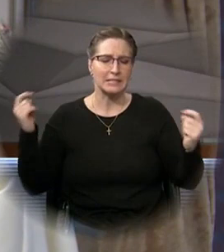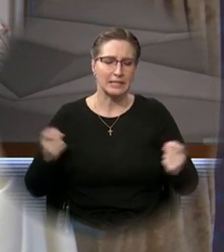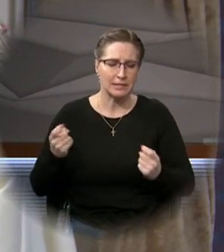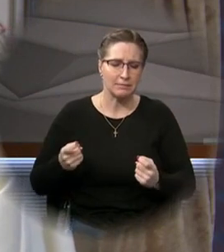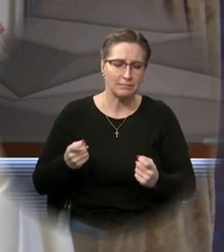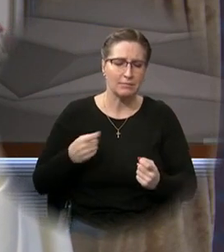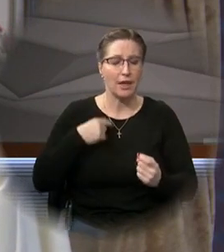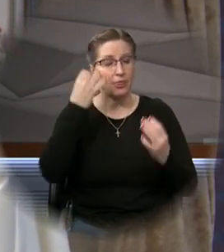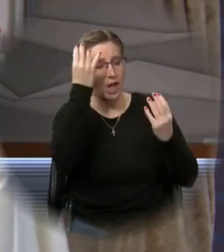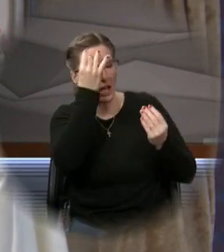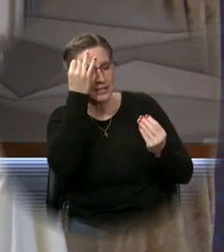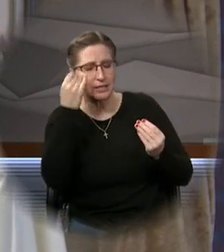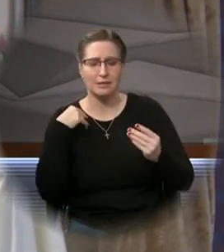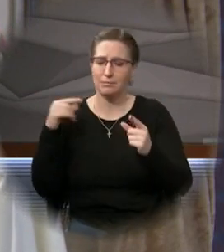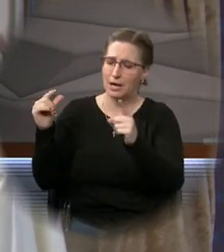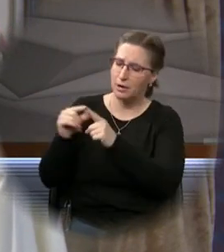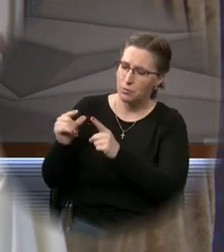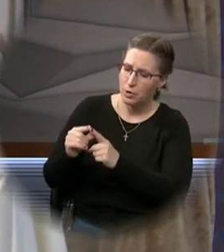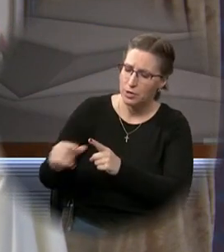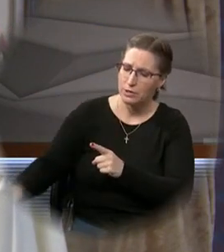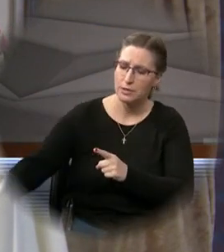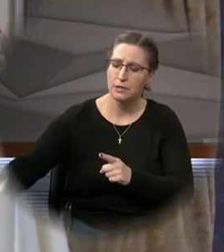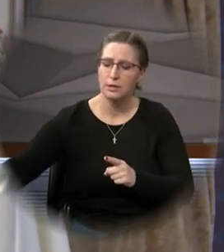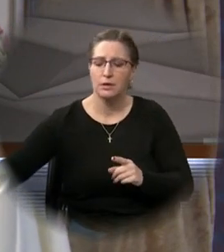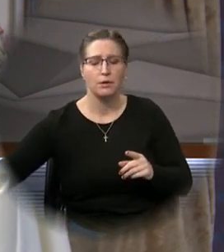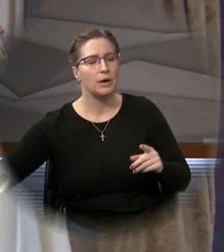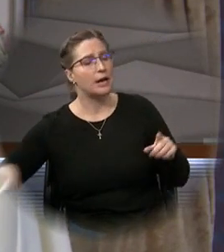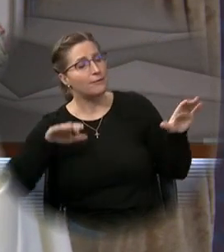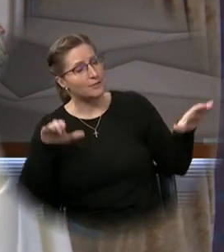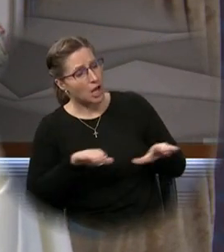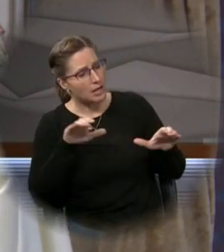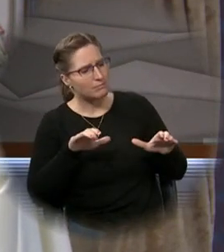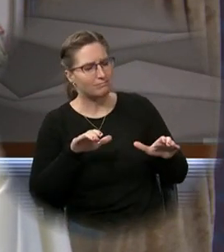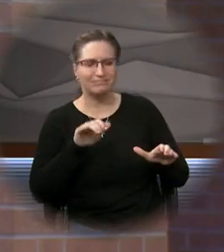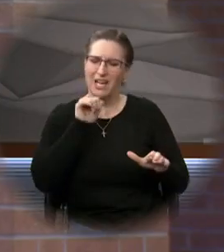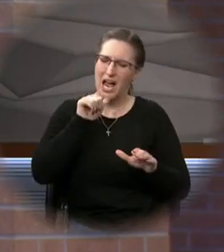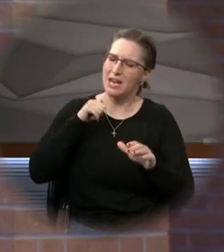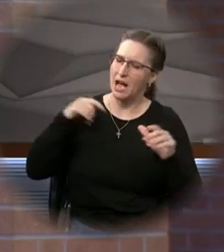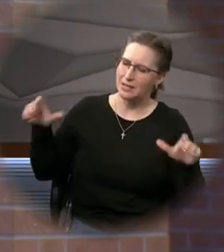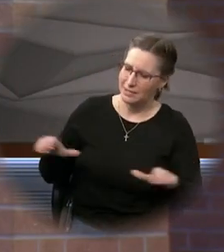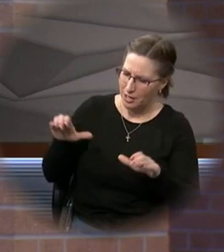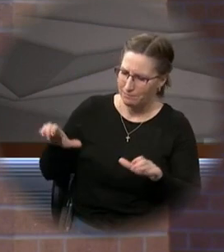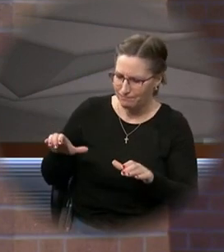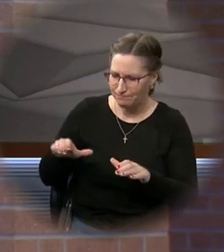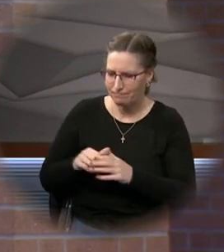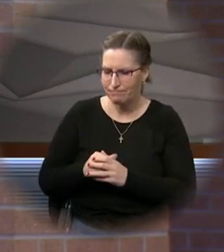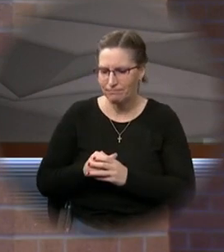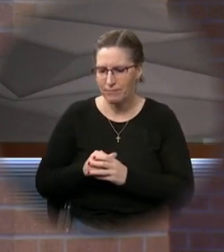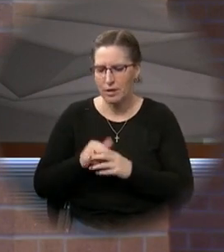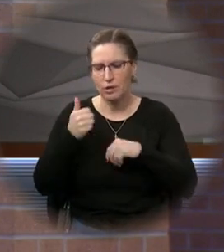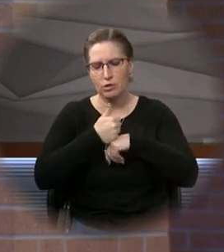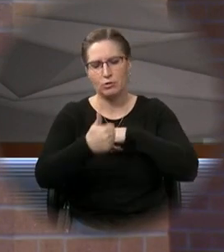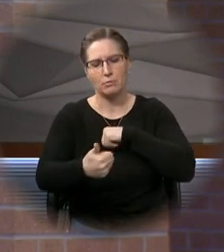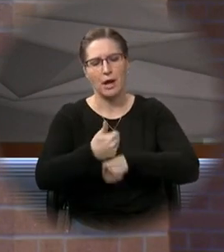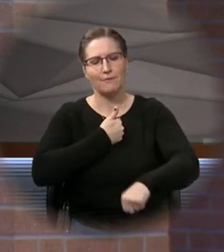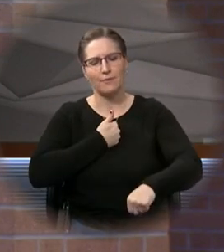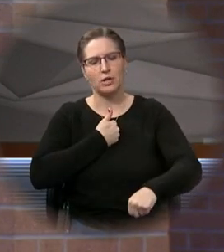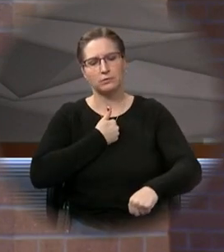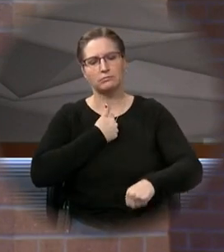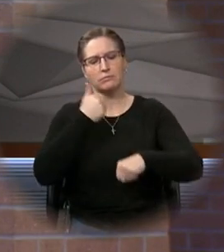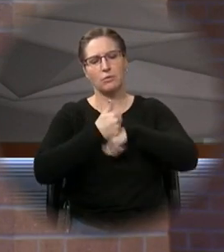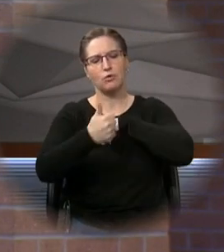sinned in my thoughts and in my words, in what I have done and in what I have failed to do,